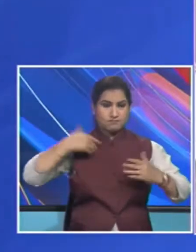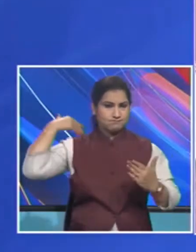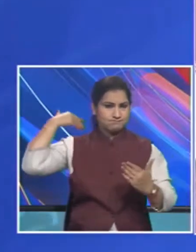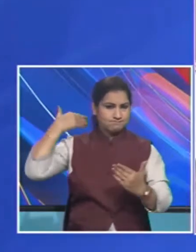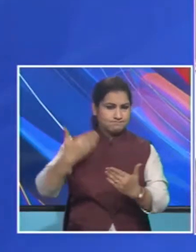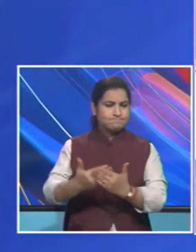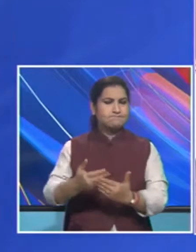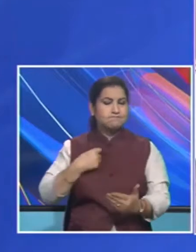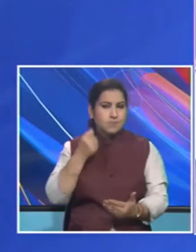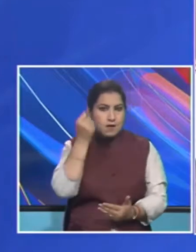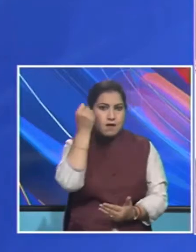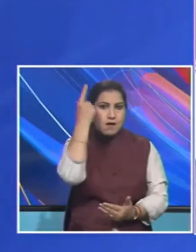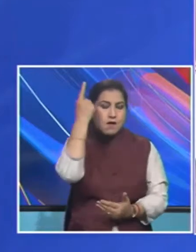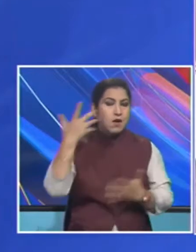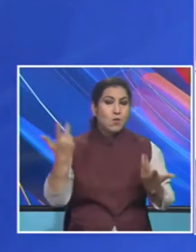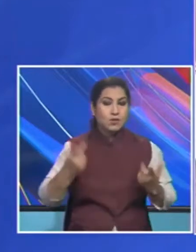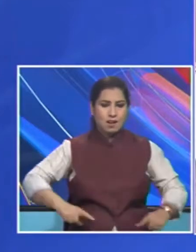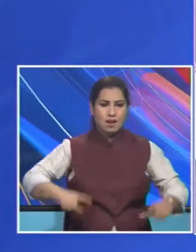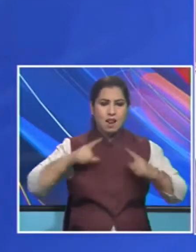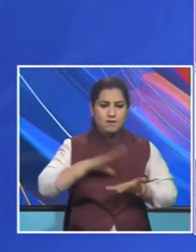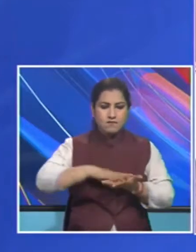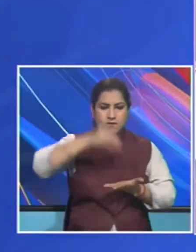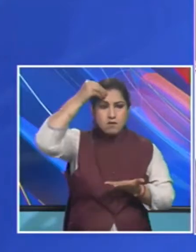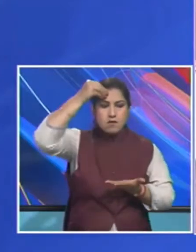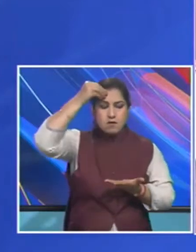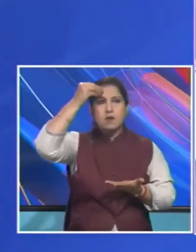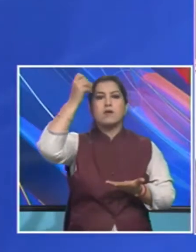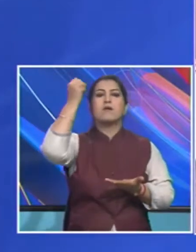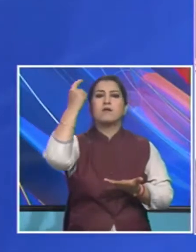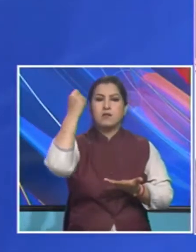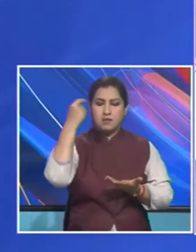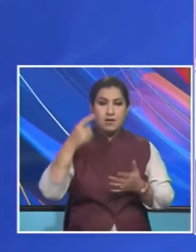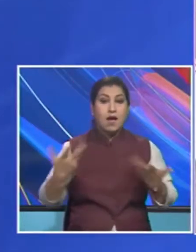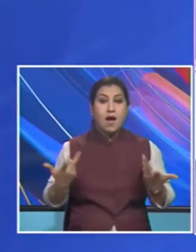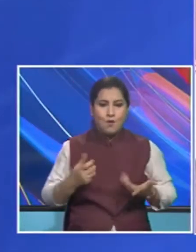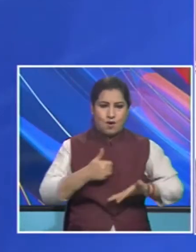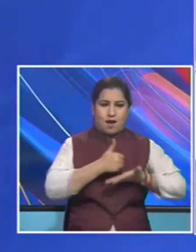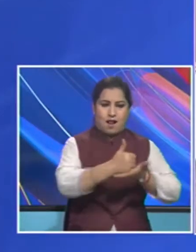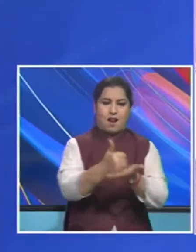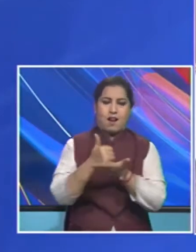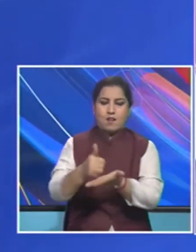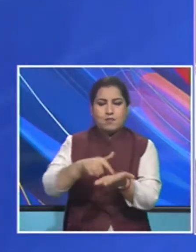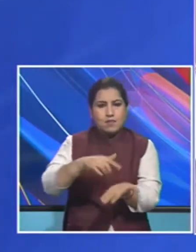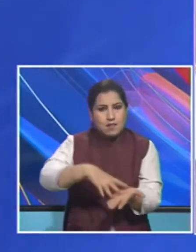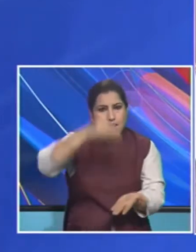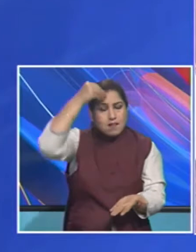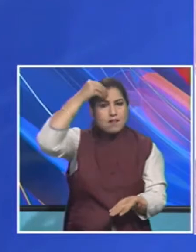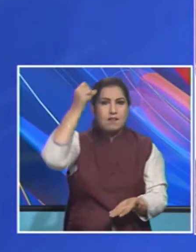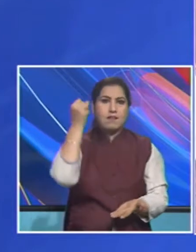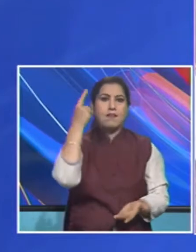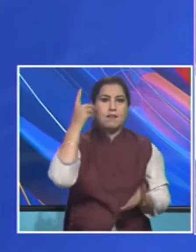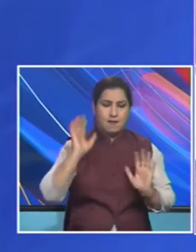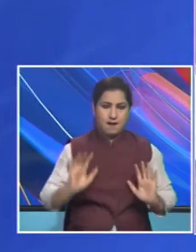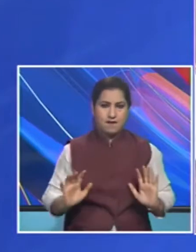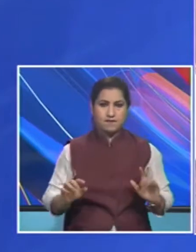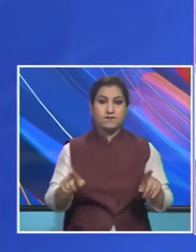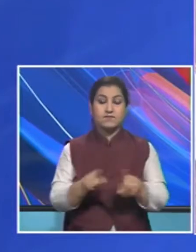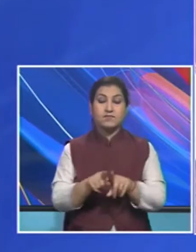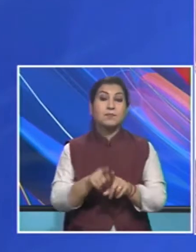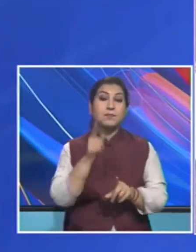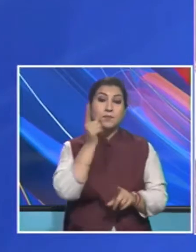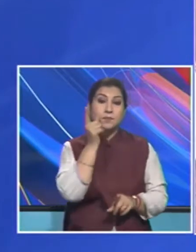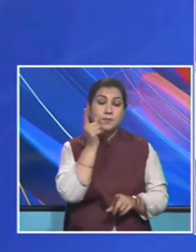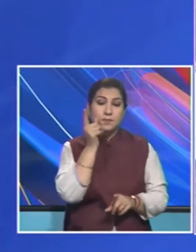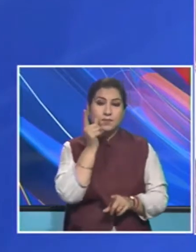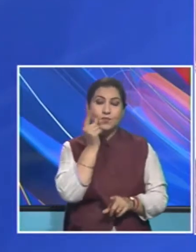of life only through public service. There is a line from the poem of Bhim Bhoi Ji, a famous poet of